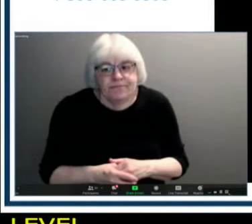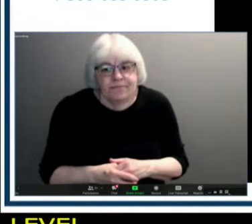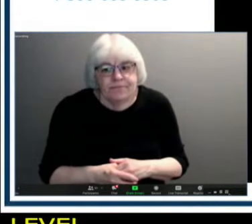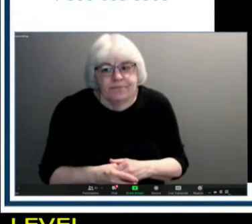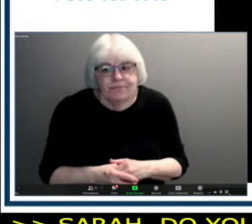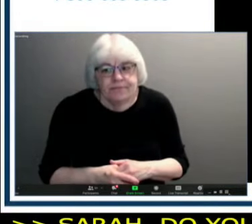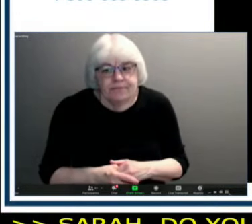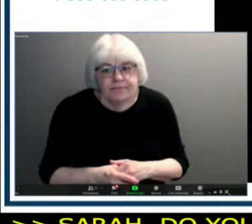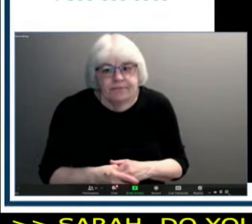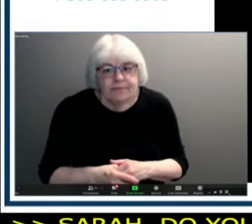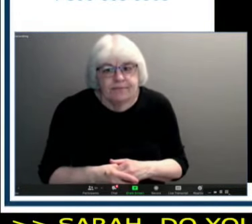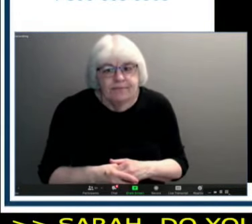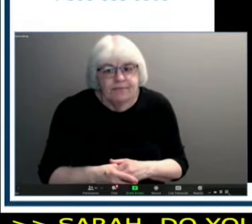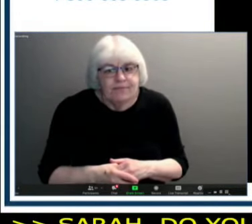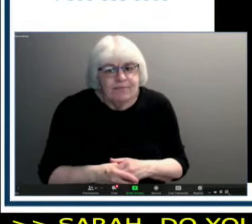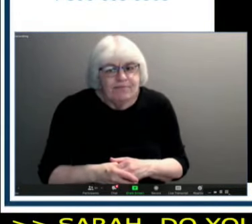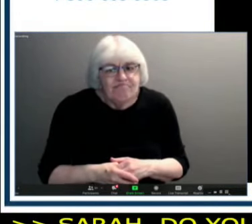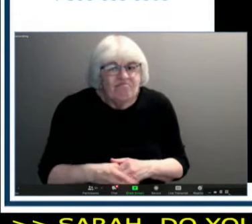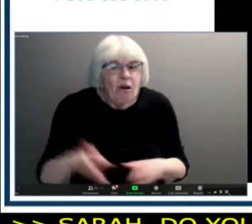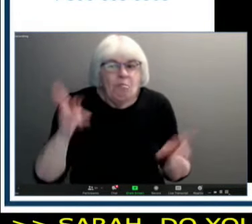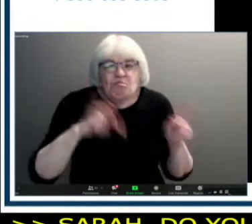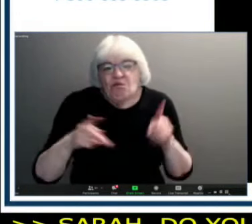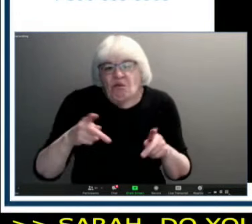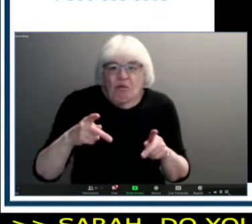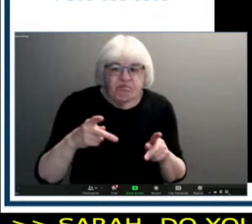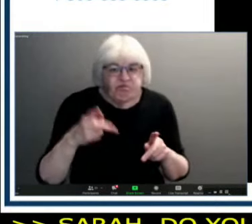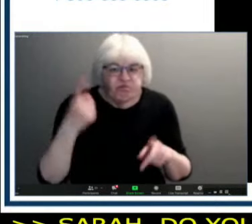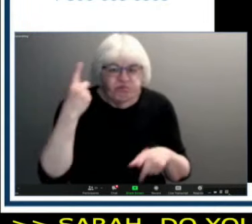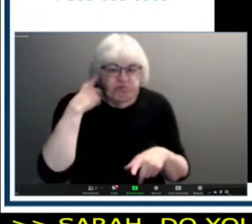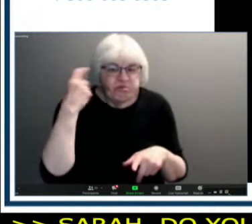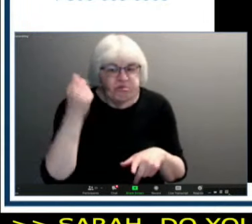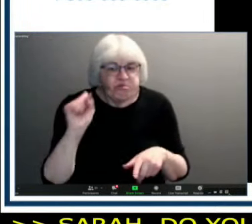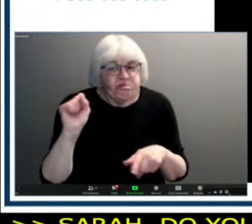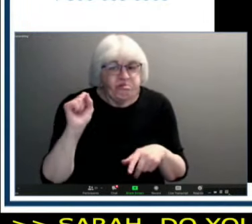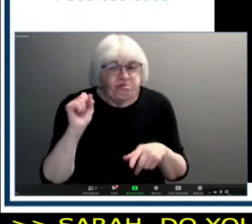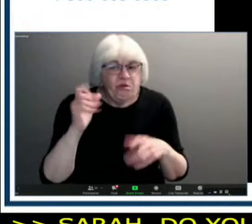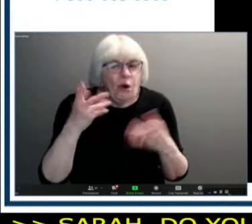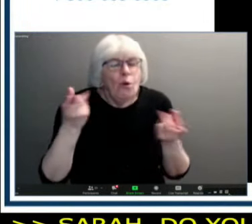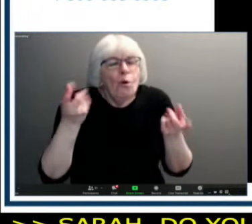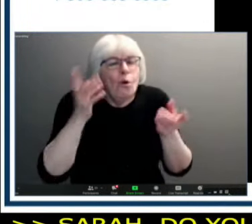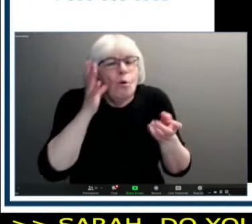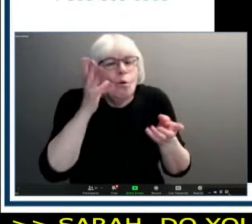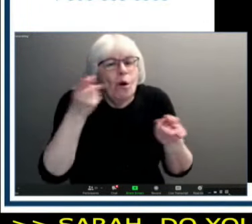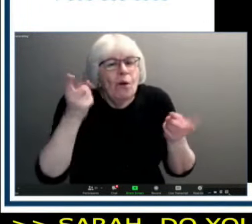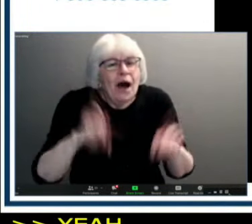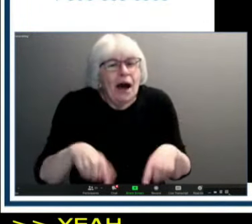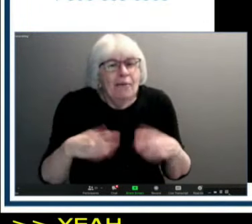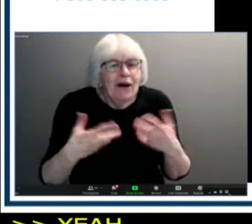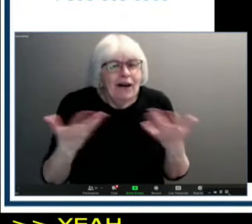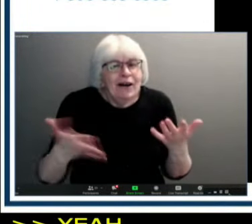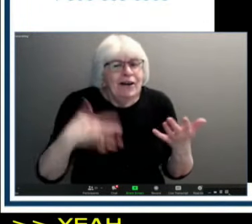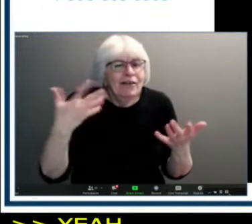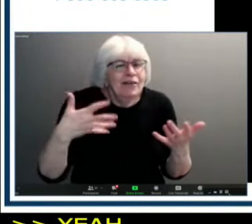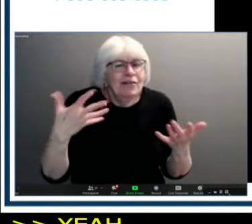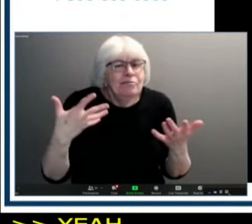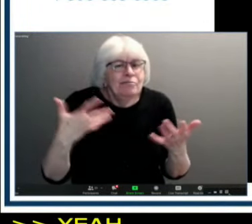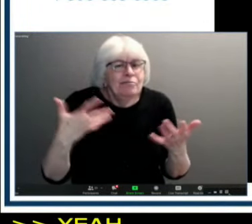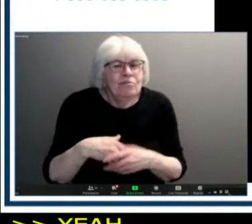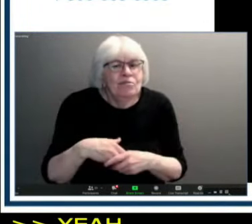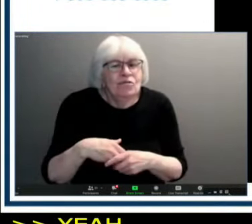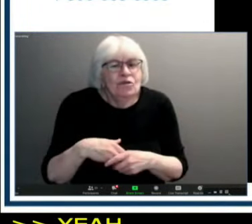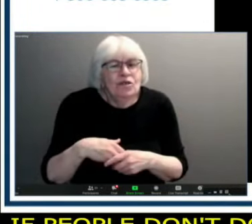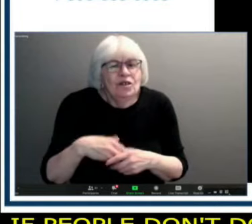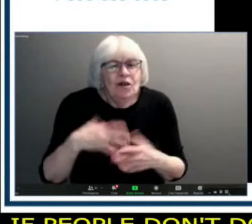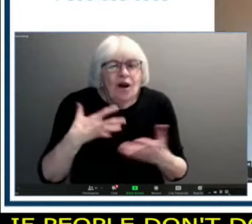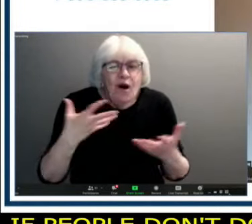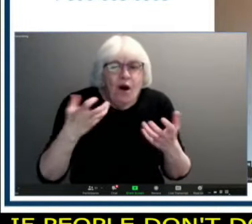that, what's the worst case here? Or not worst, but what could we see? I just want people to understand what